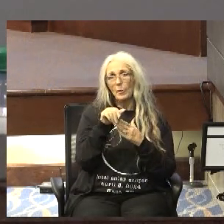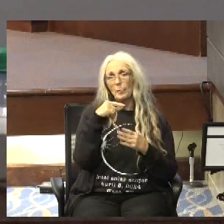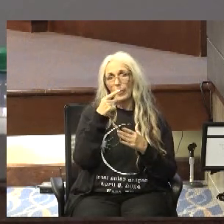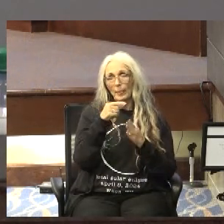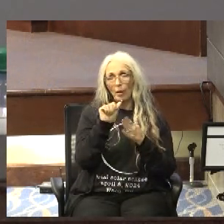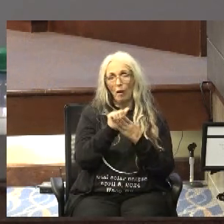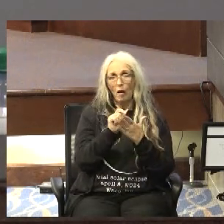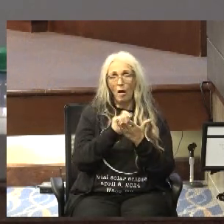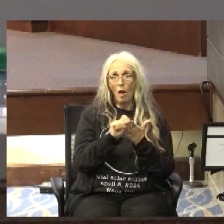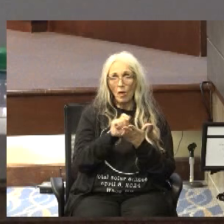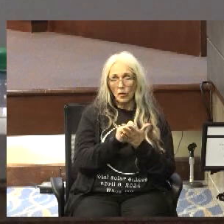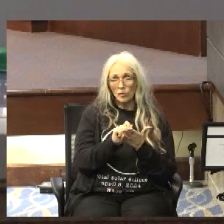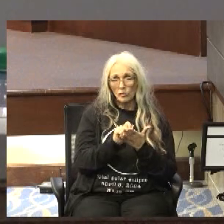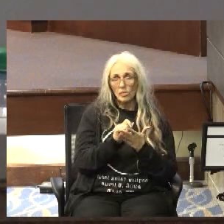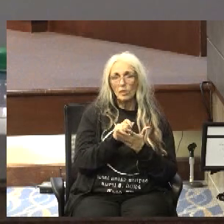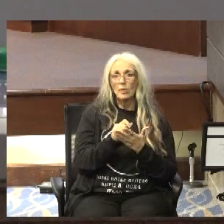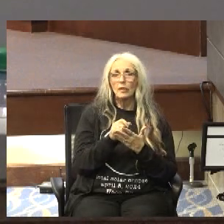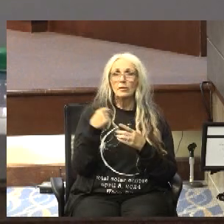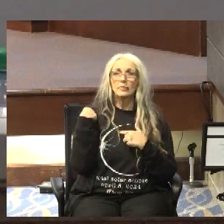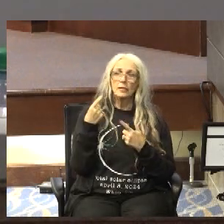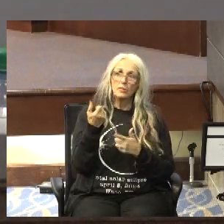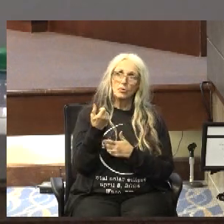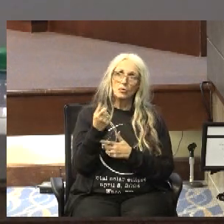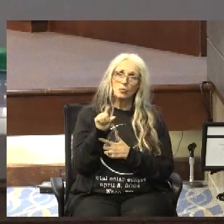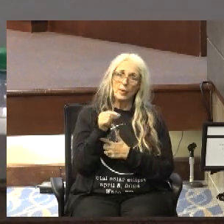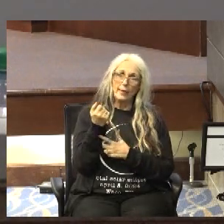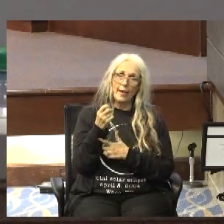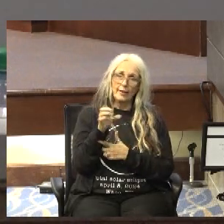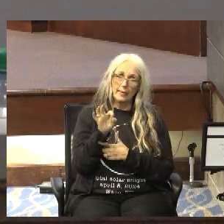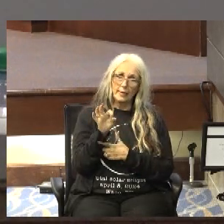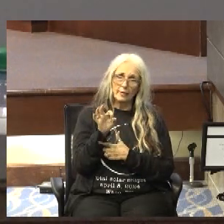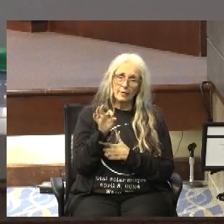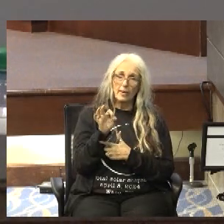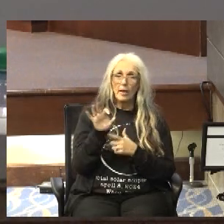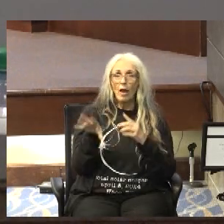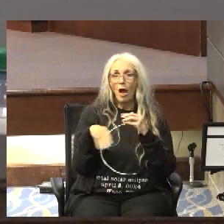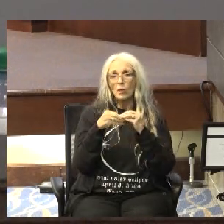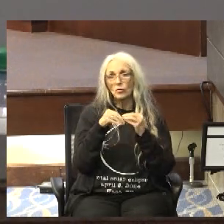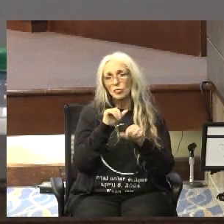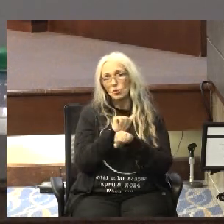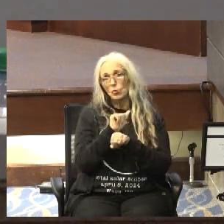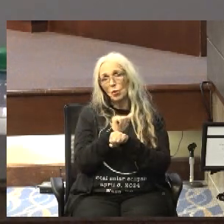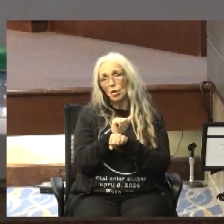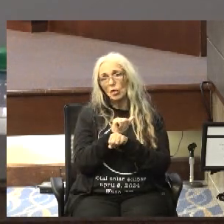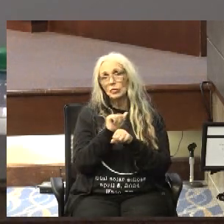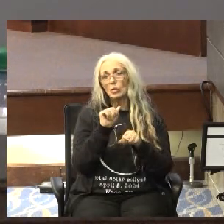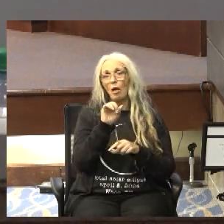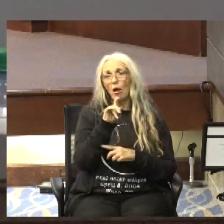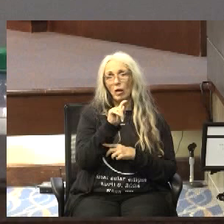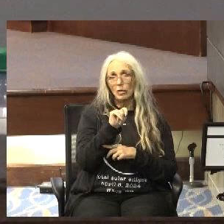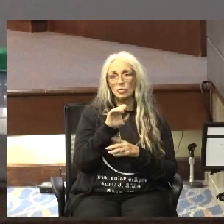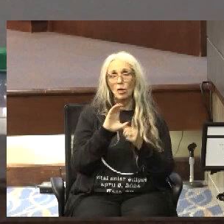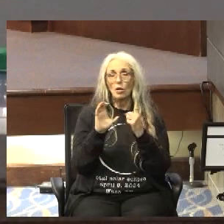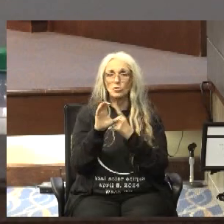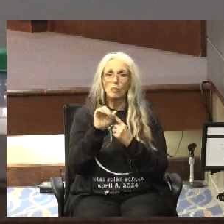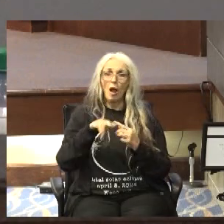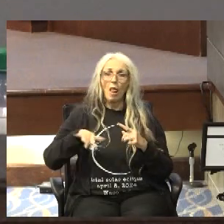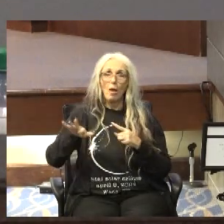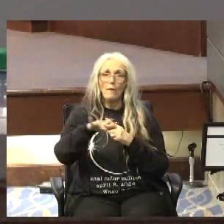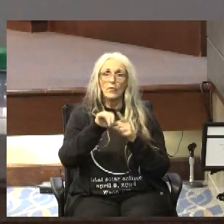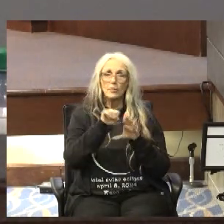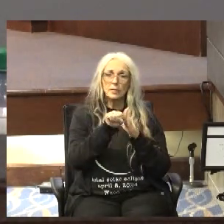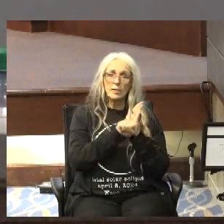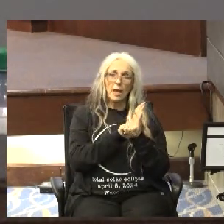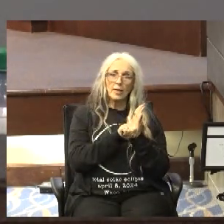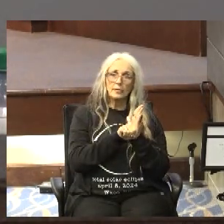writing efforts since arriving in Waco in 2019. She additionally has worked extensively in arts and culture throughout the state, including